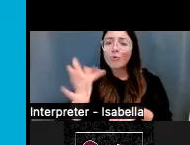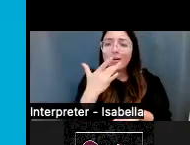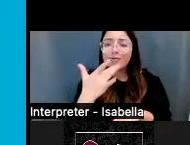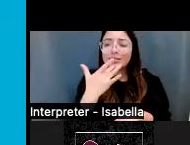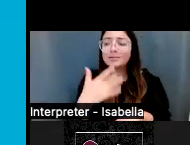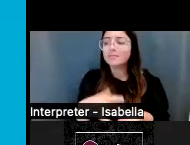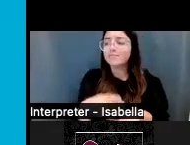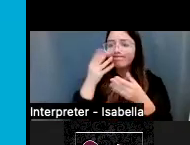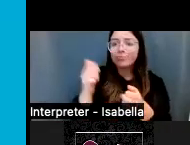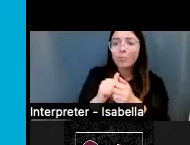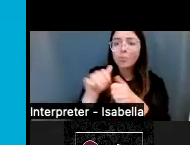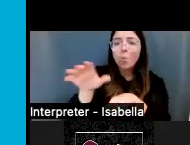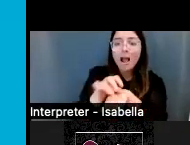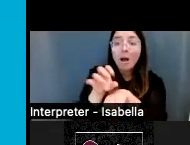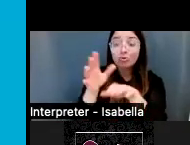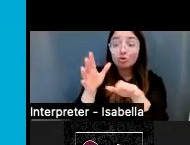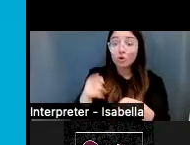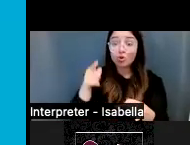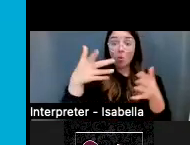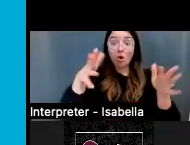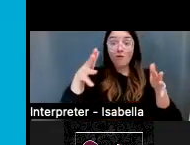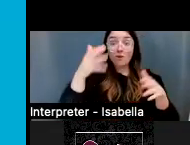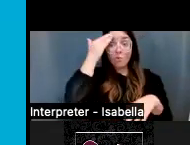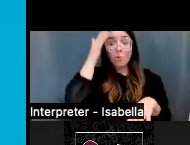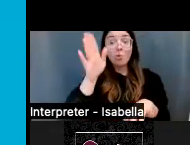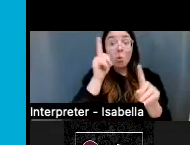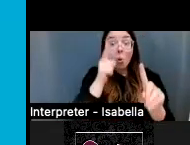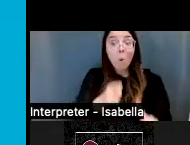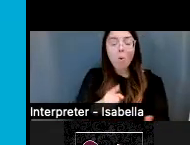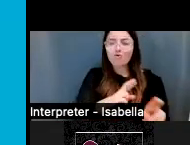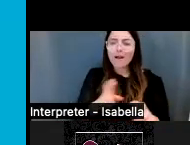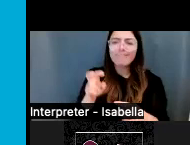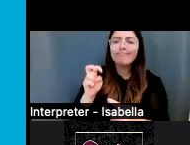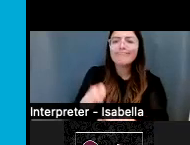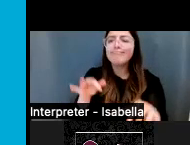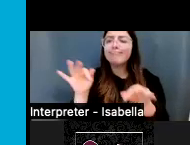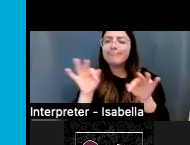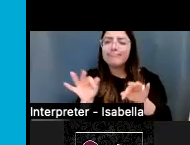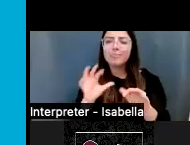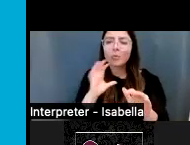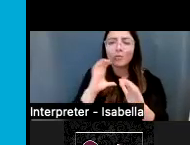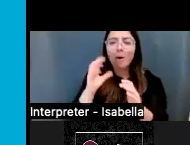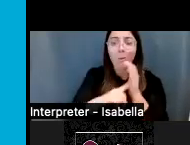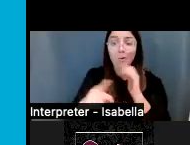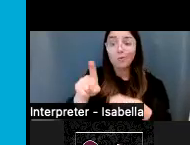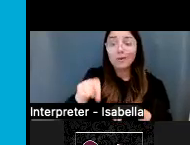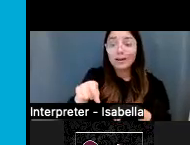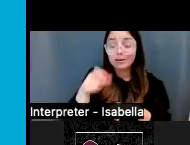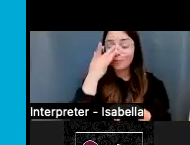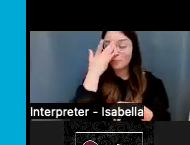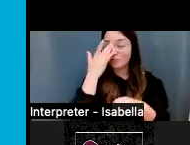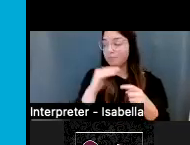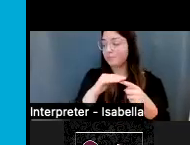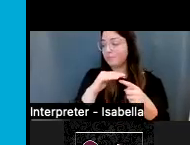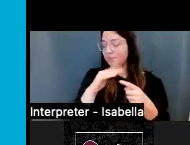about, if you know what your goals are, it's great to go in with that in mind. If you know what sort of services you're looking for, that's also great to